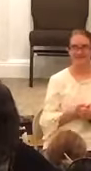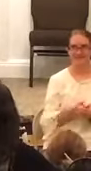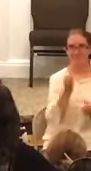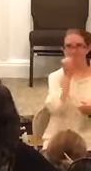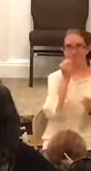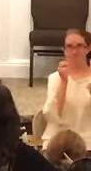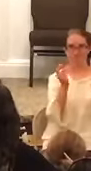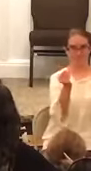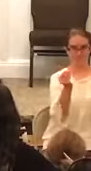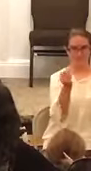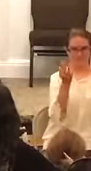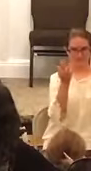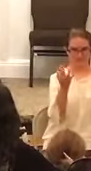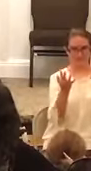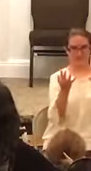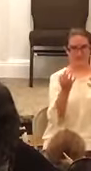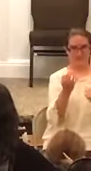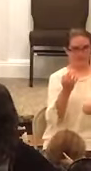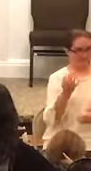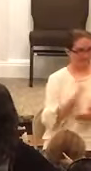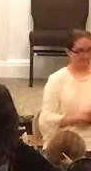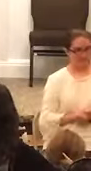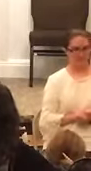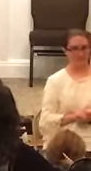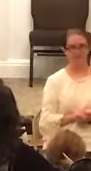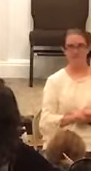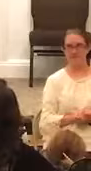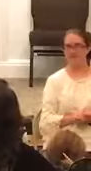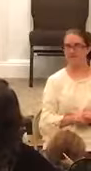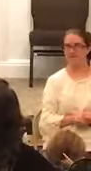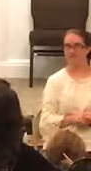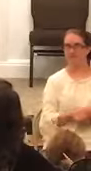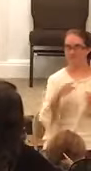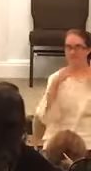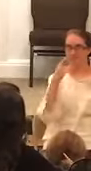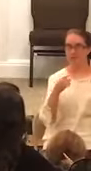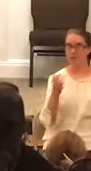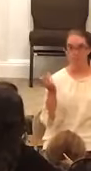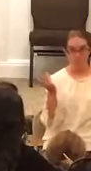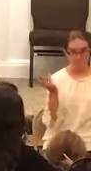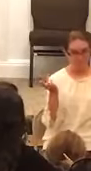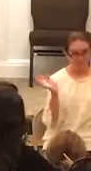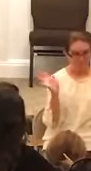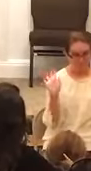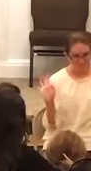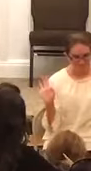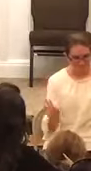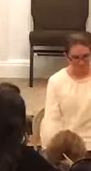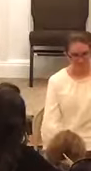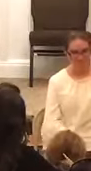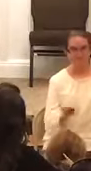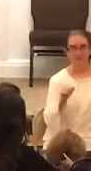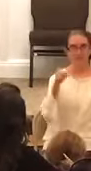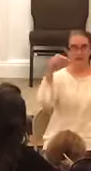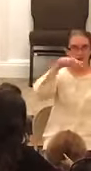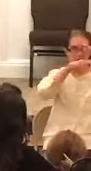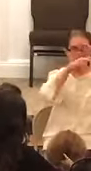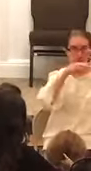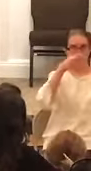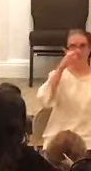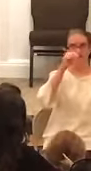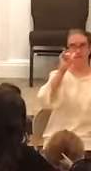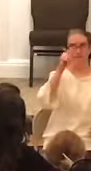eating with dirty hands. Hello. He answered and said unto them, "Well hath Isaiah prophesied of you